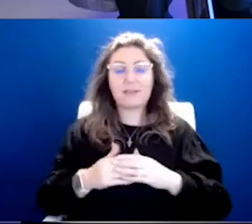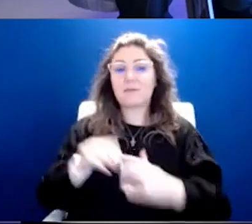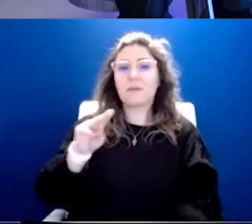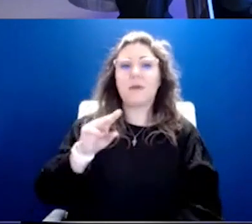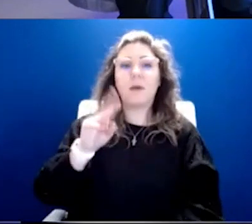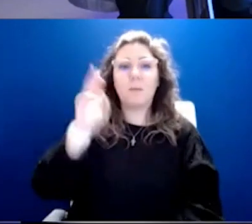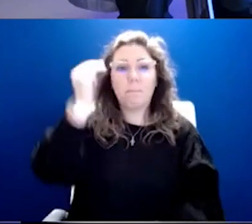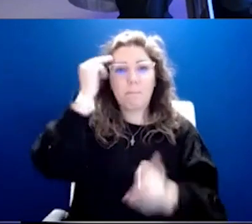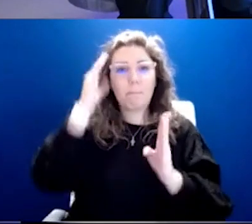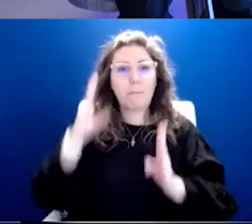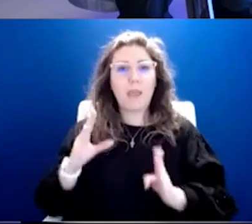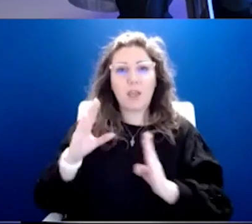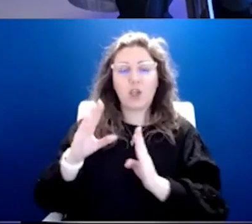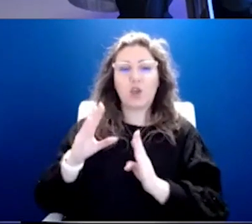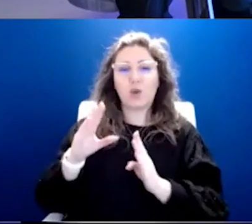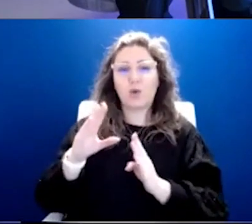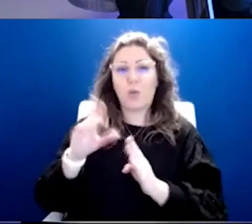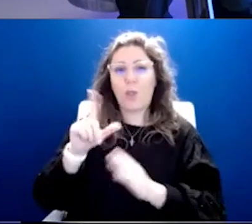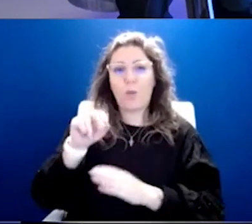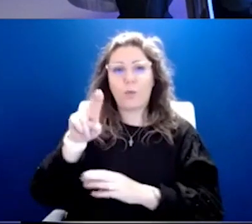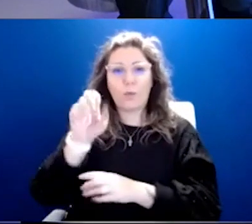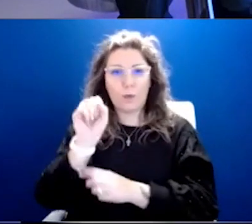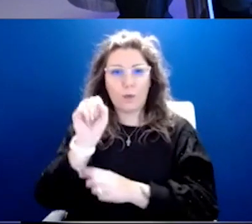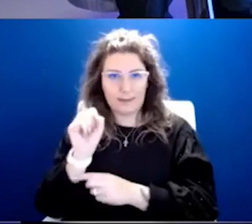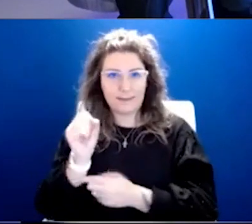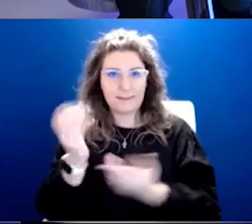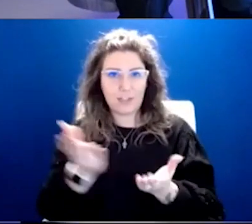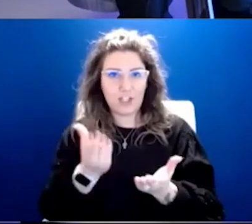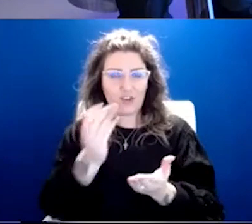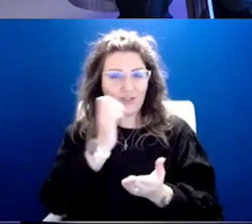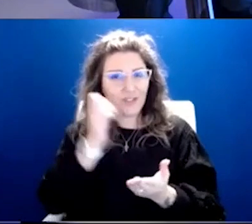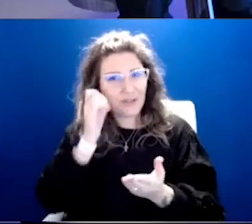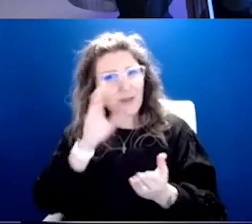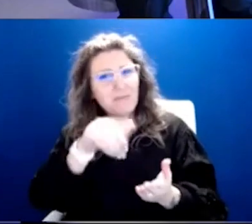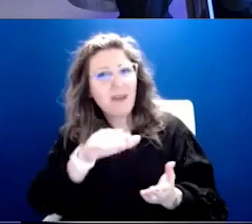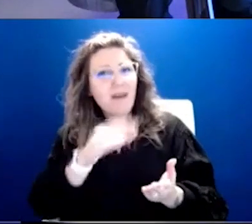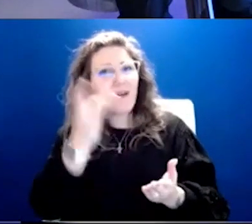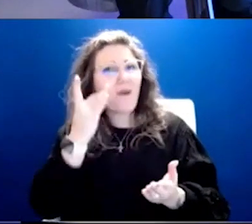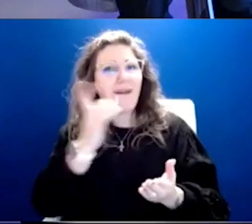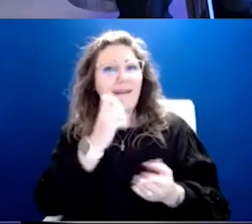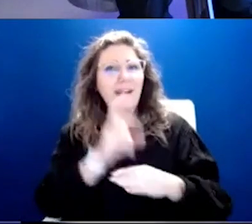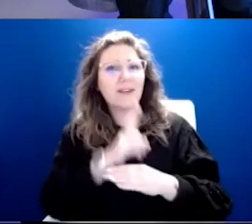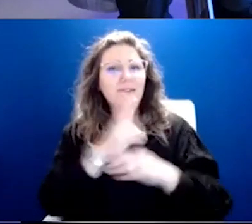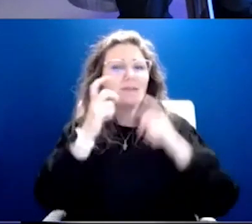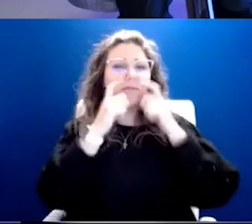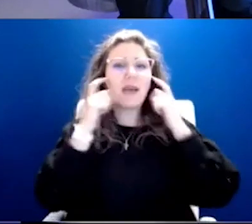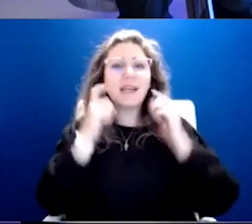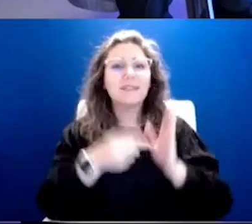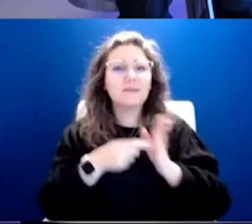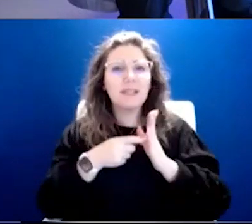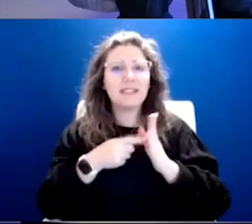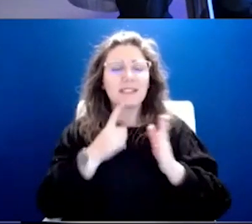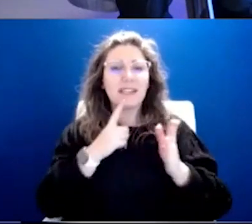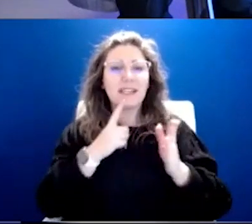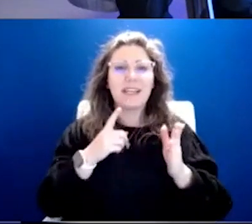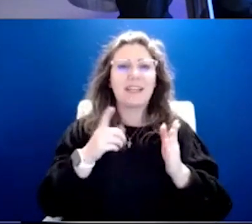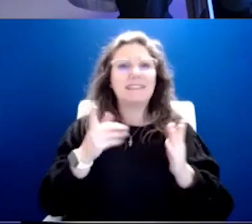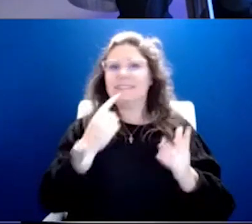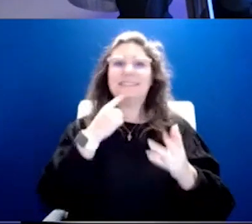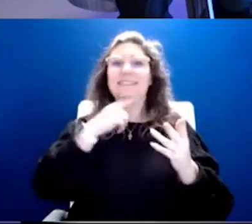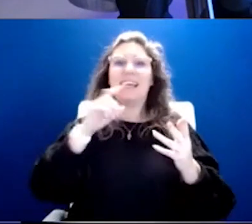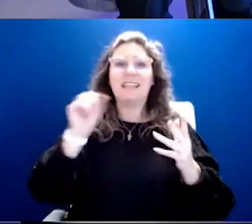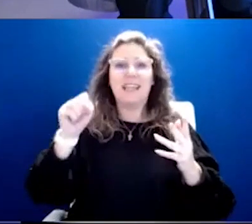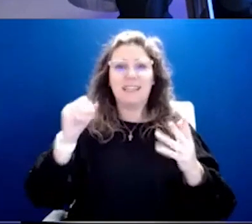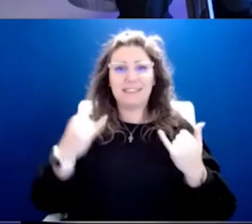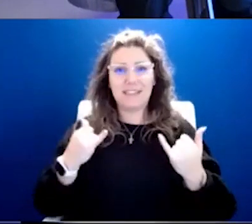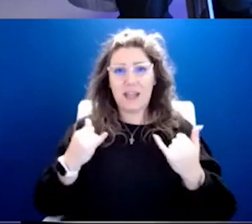So, and that question is asked, Mr. Mayor, why can't you just put the mask mandates back in place and wave your magic wand? Tell us a little bit about